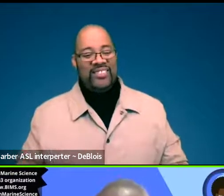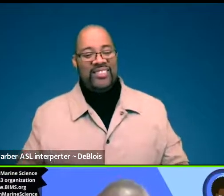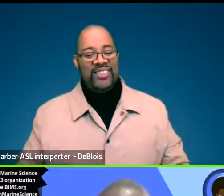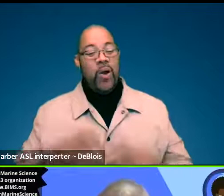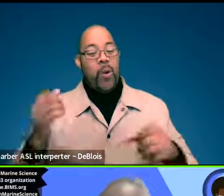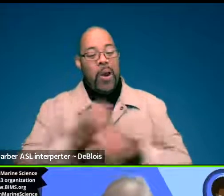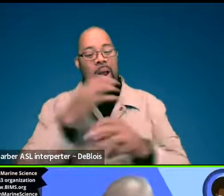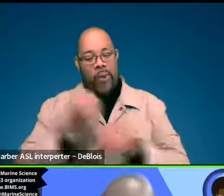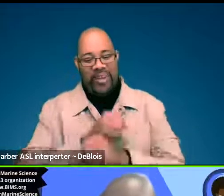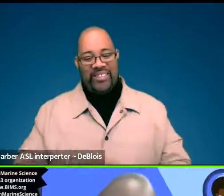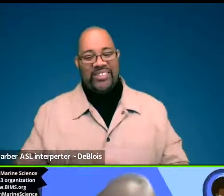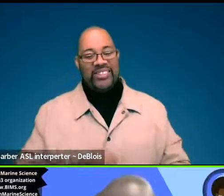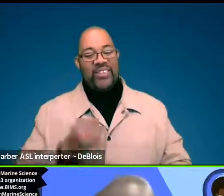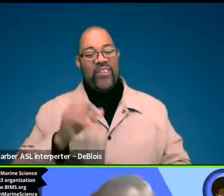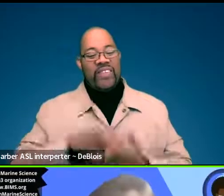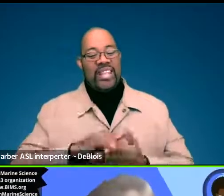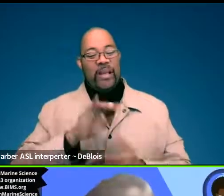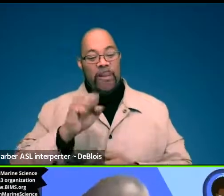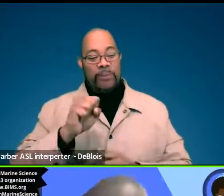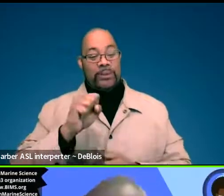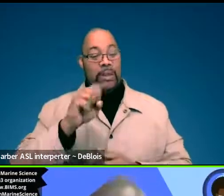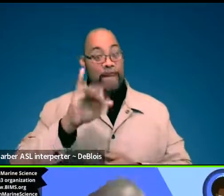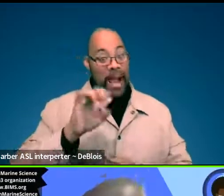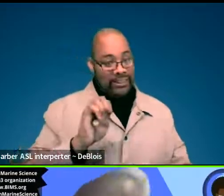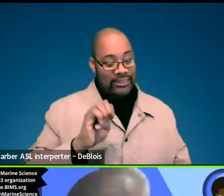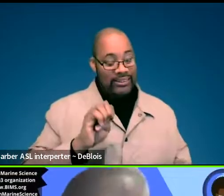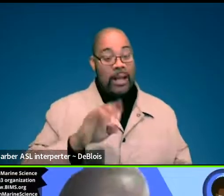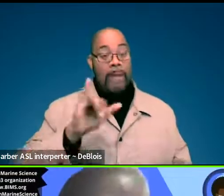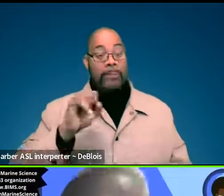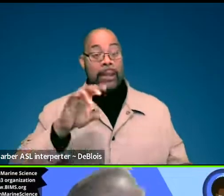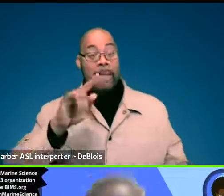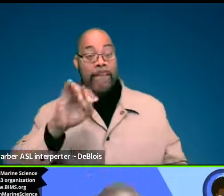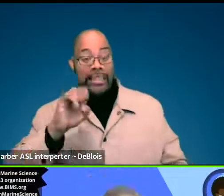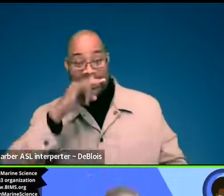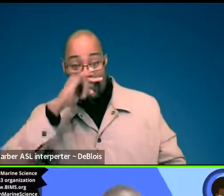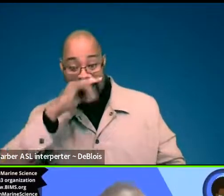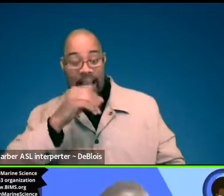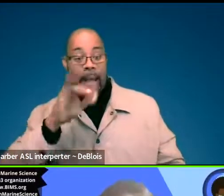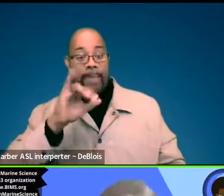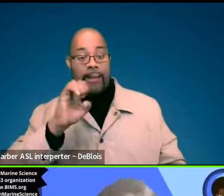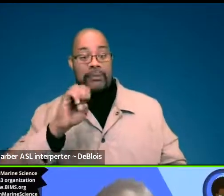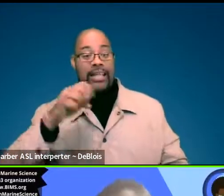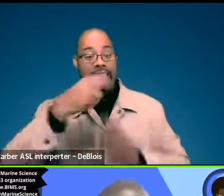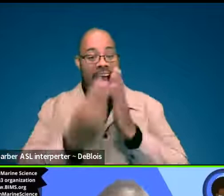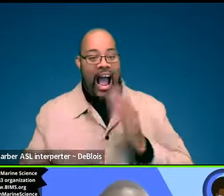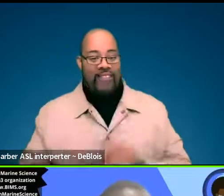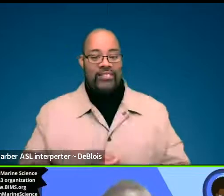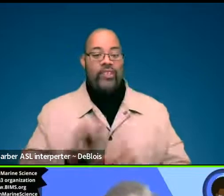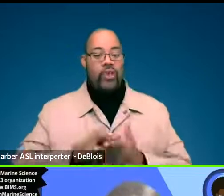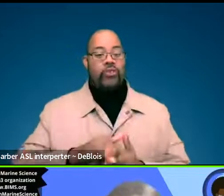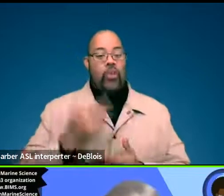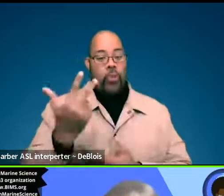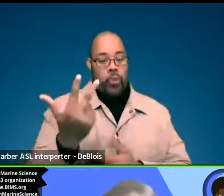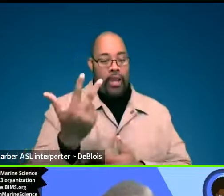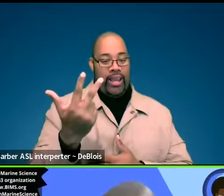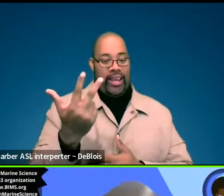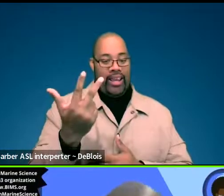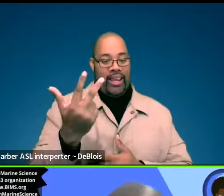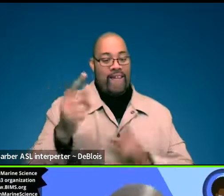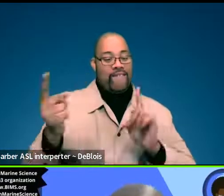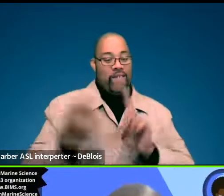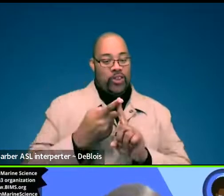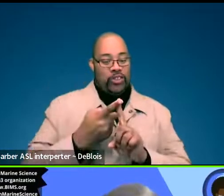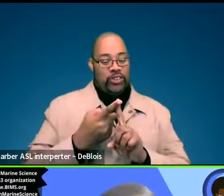Winner, winner, winner. So it is BIMS Bites Kids, and BIMS Dives. Those are our three